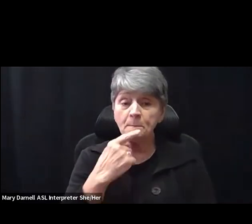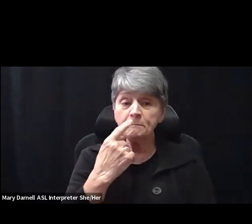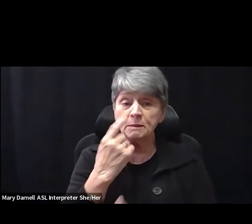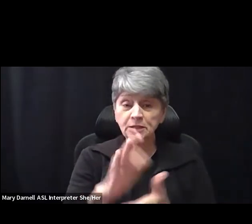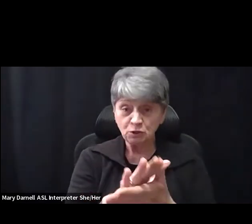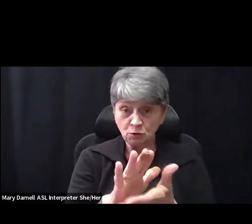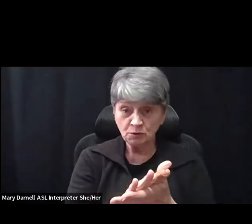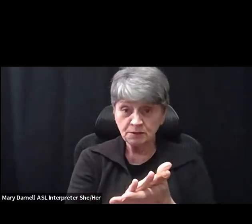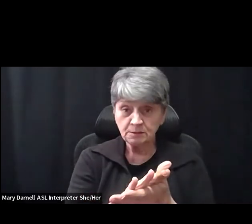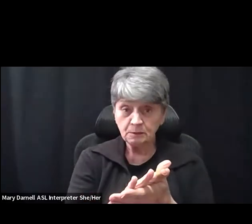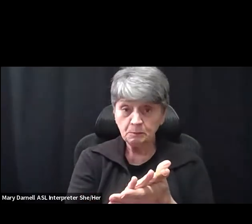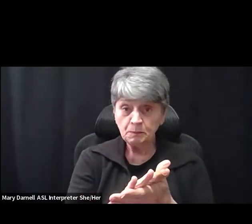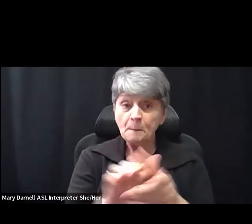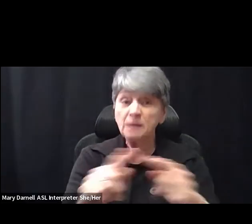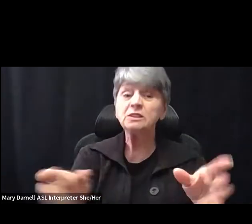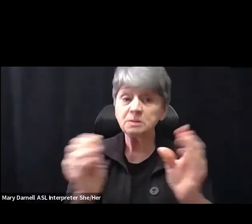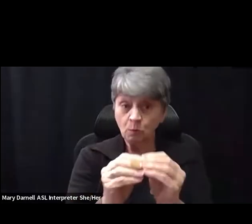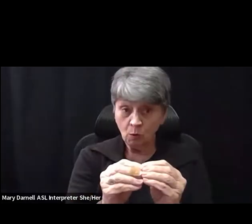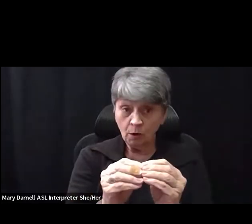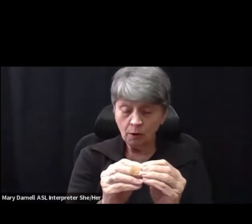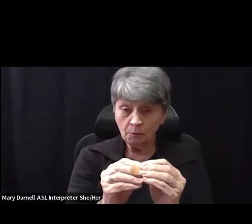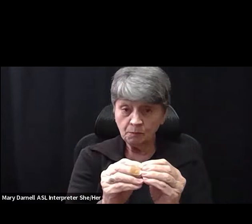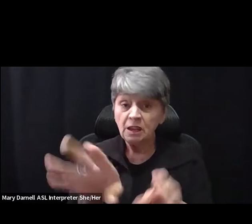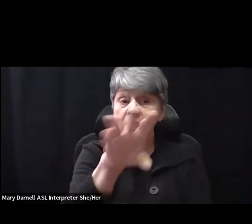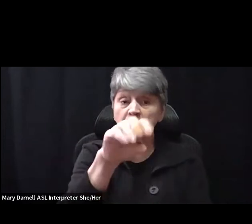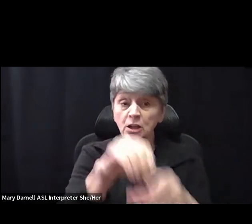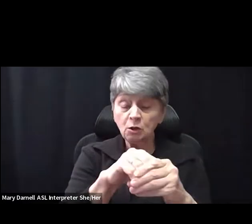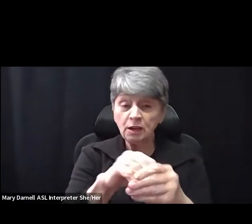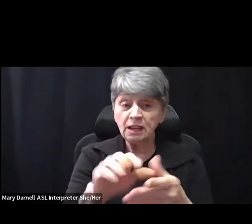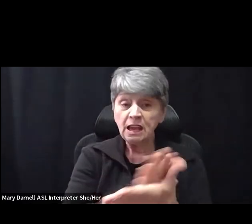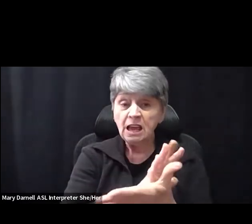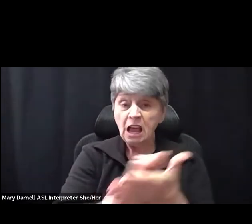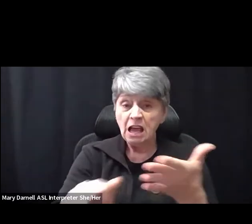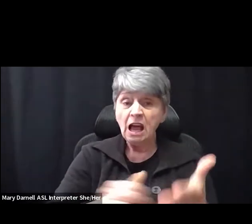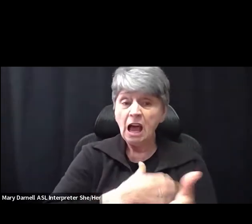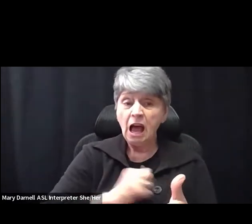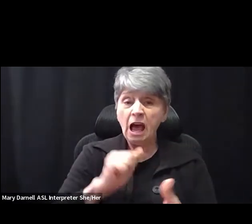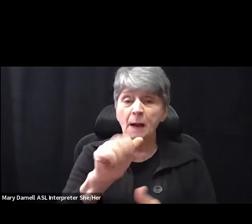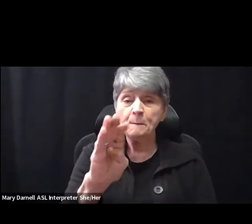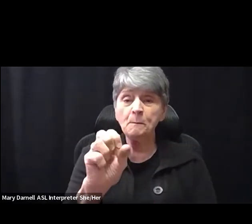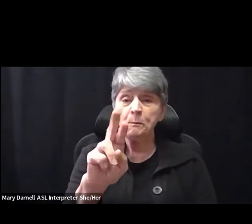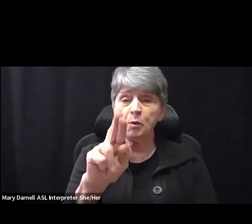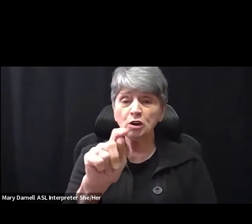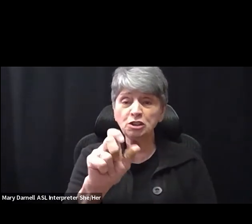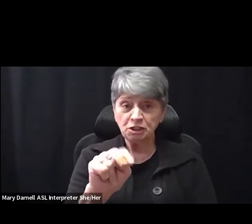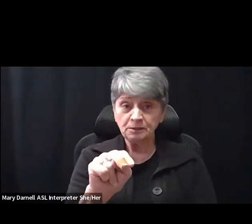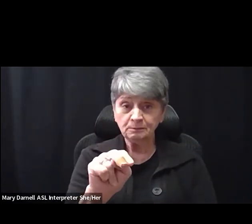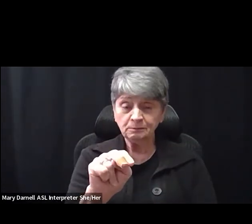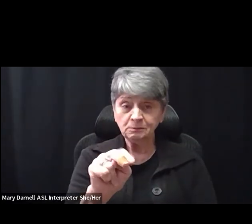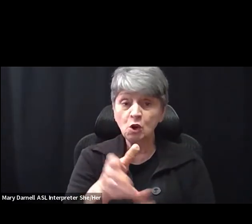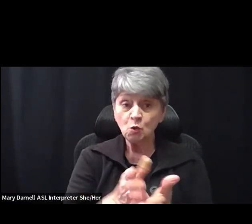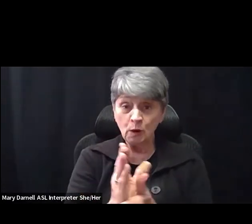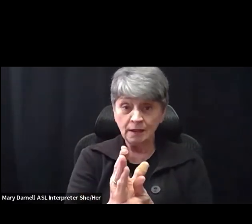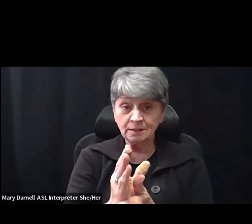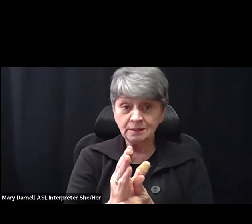coming for. It's also abortion rights, as we're also about to witness, very sadly, in the coming days